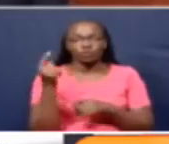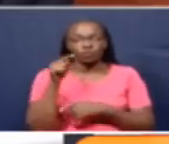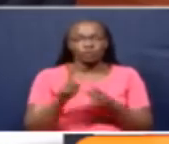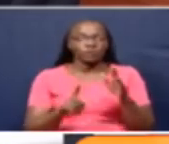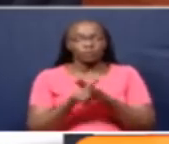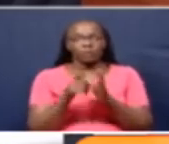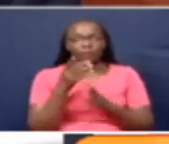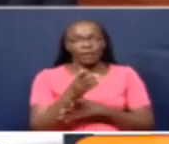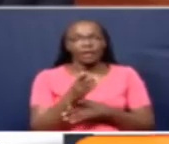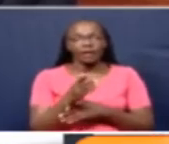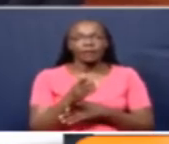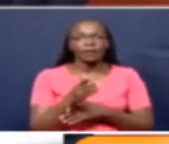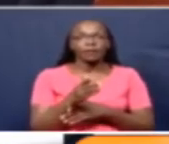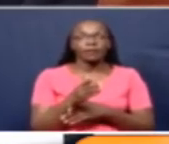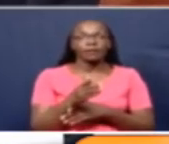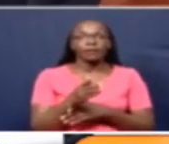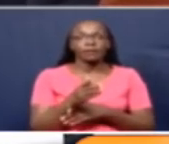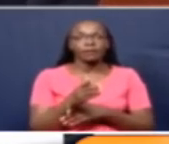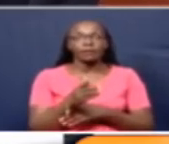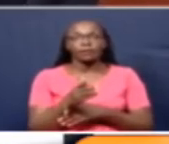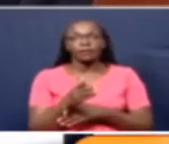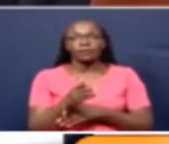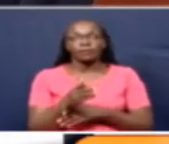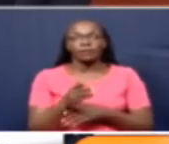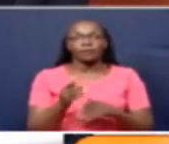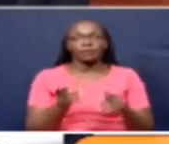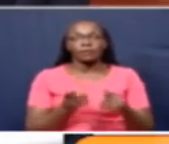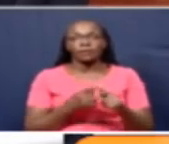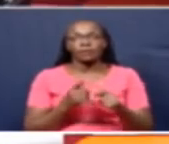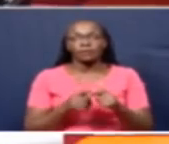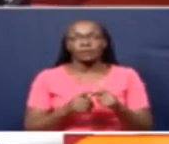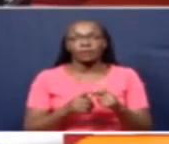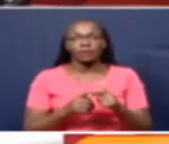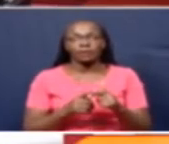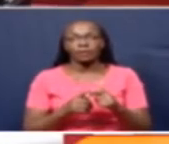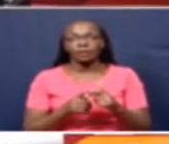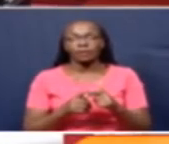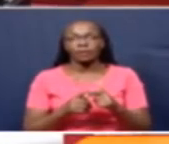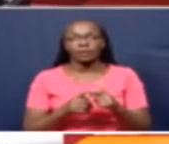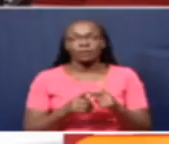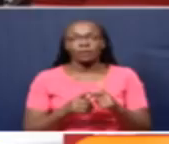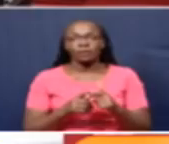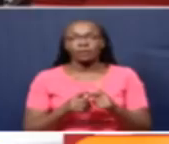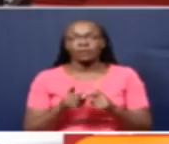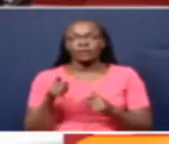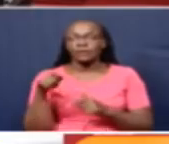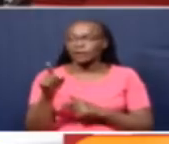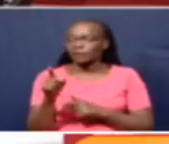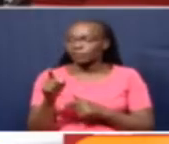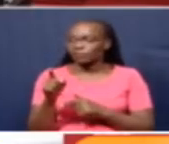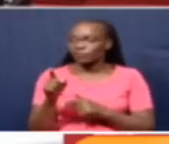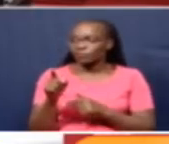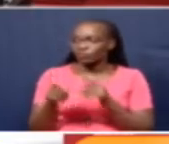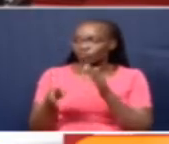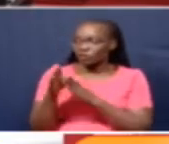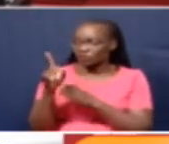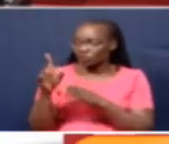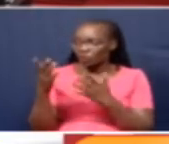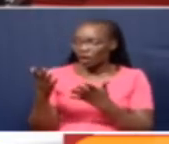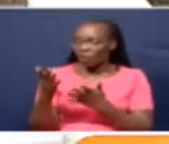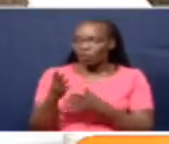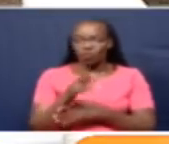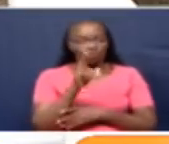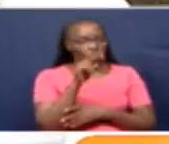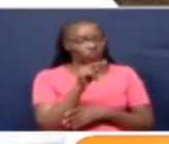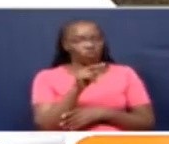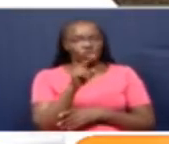around? Exactly. They'll kick you out. Definitely. What does the tweet say? Richard Kimenyi. Yeah, Kimenyi. Norfolk.